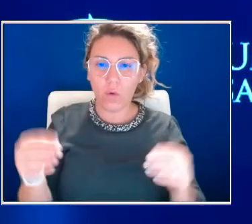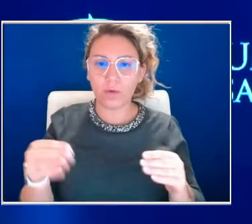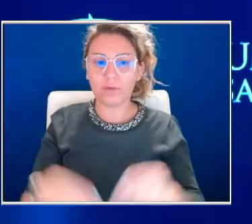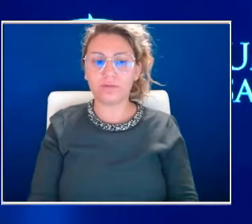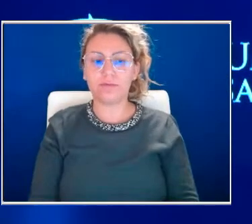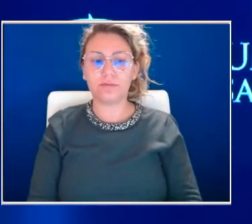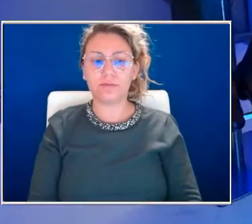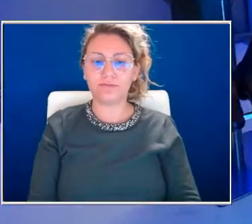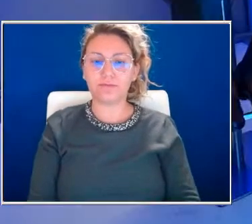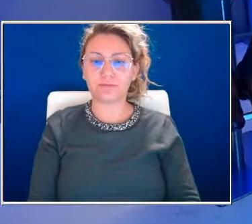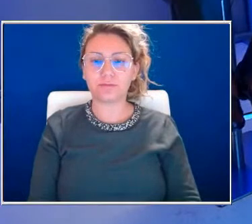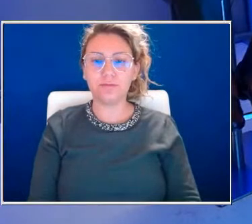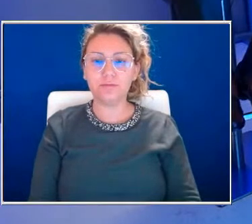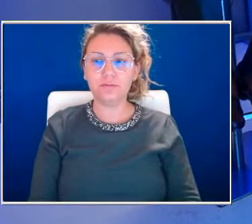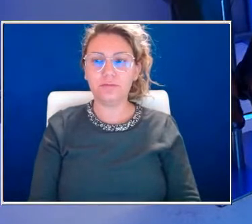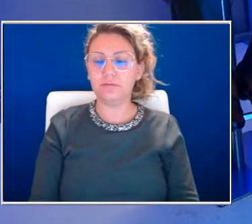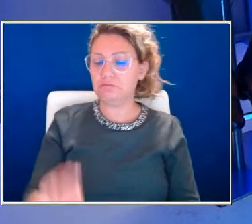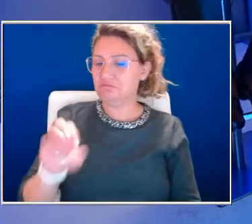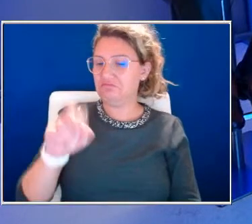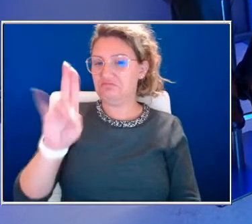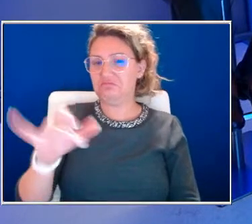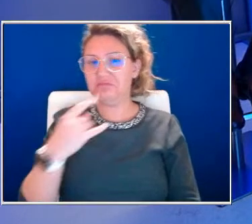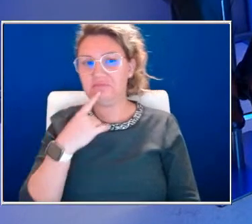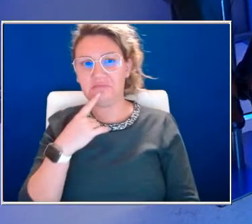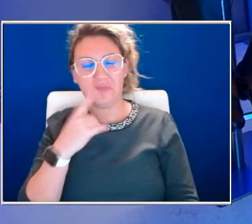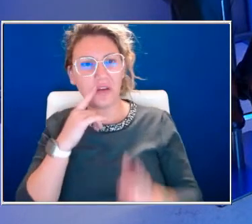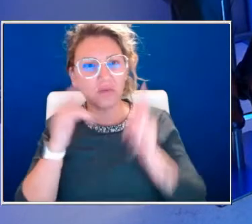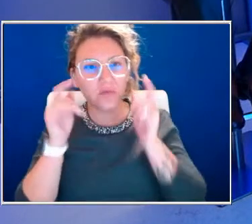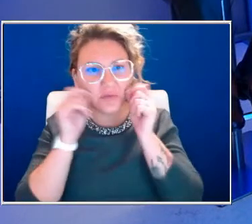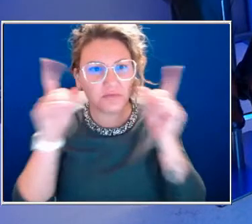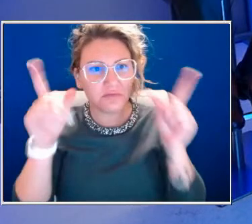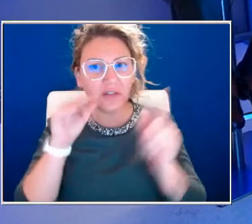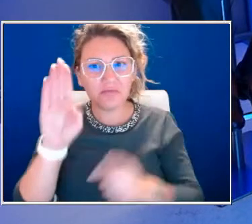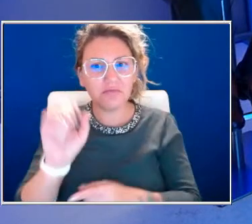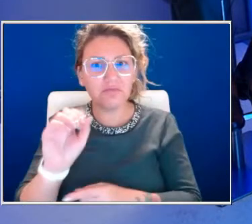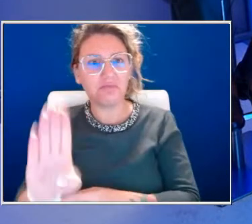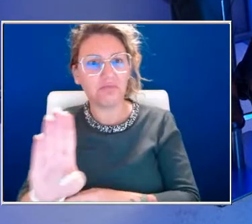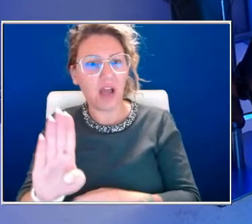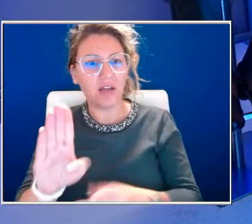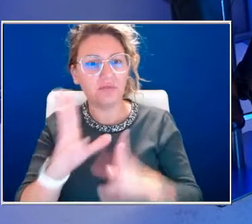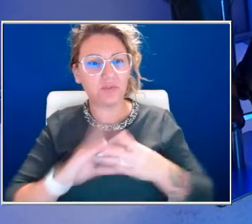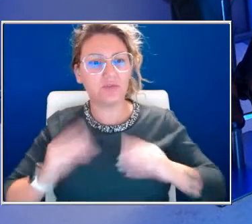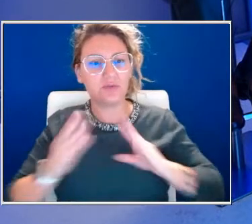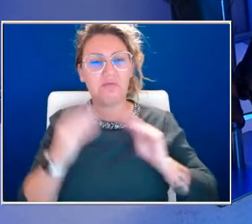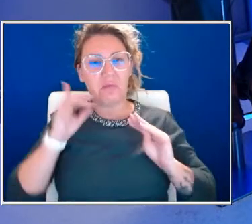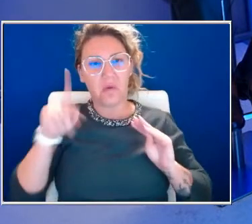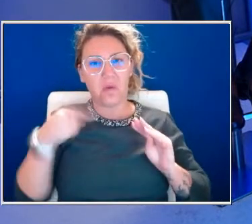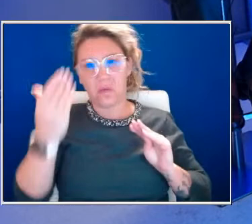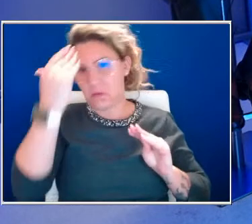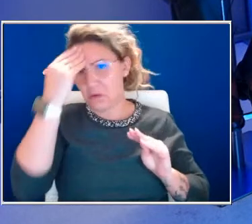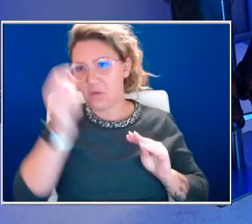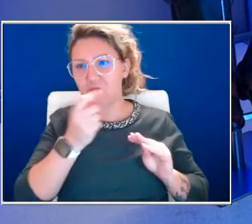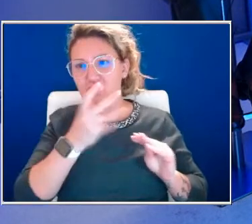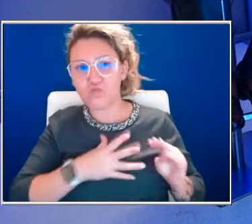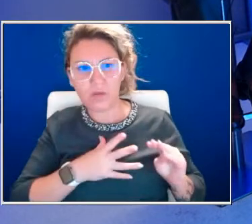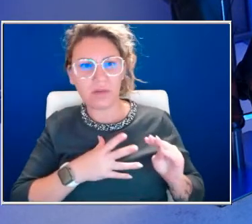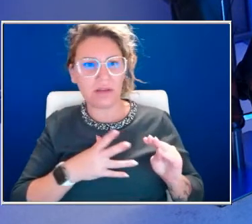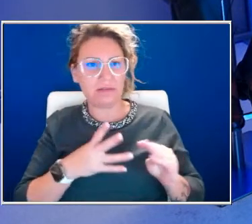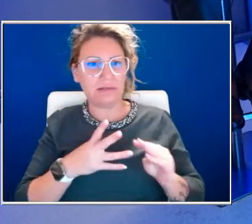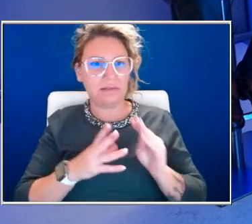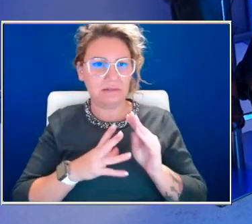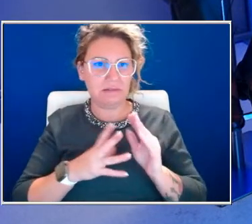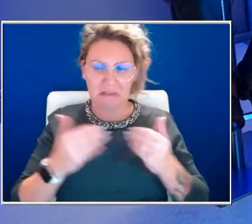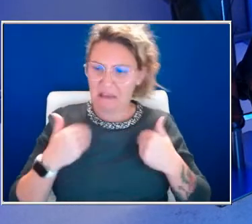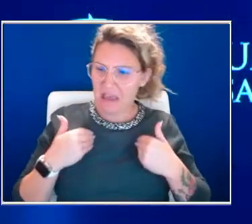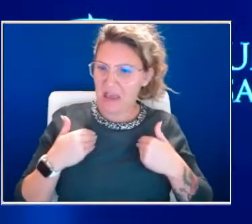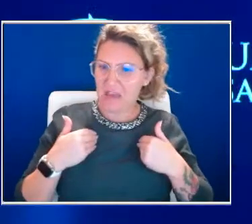So Mary says, I was surprised to hear Bob's story, as I've only known women to have varicose veins. Who's more likely to develop them?